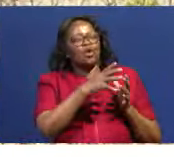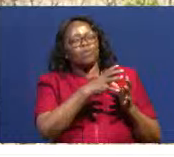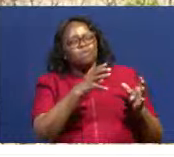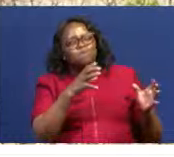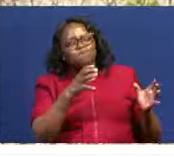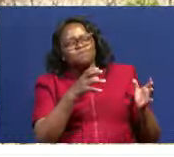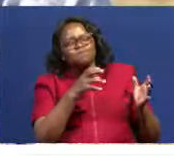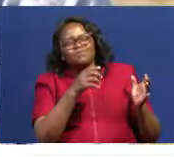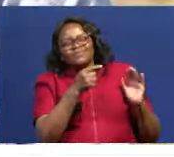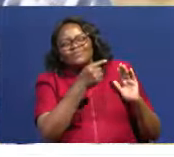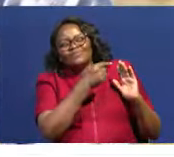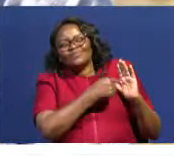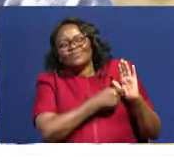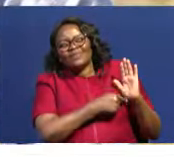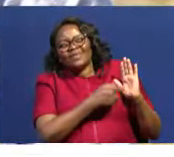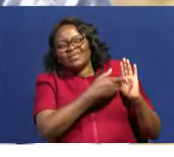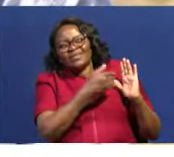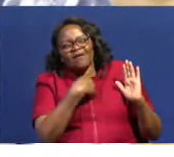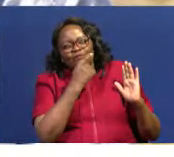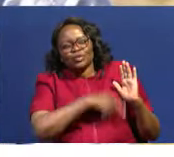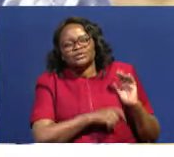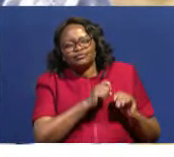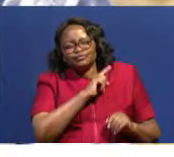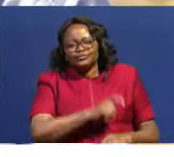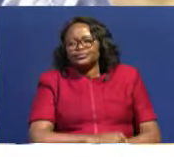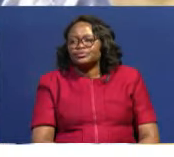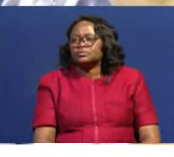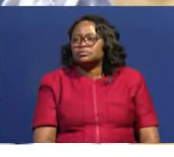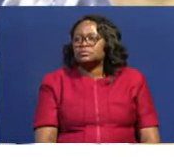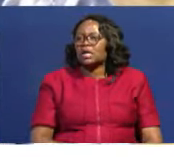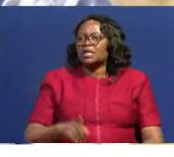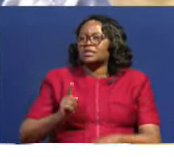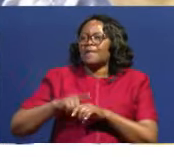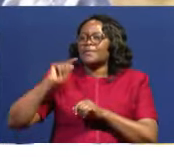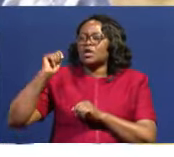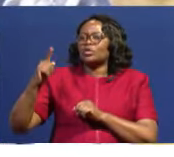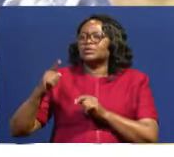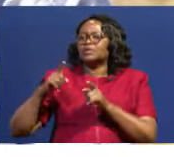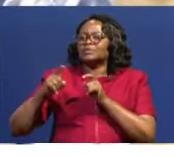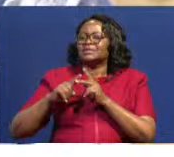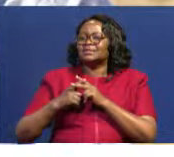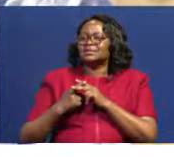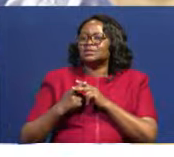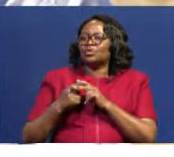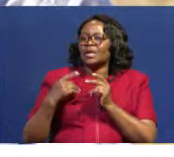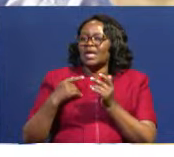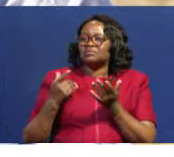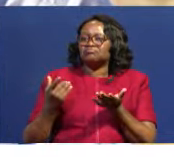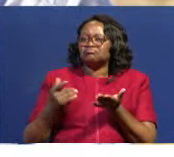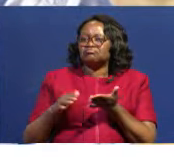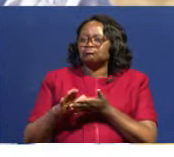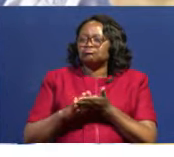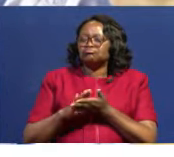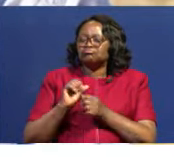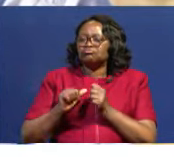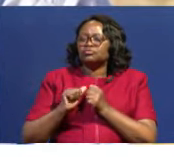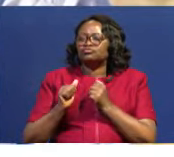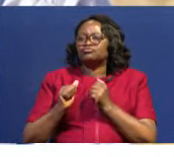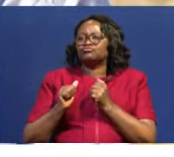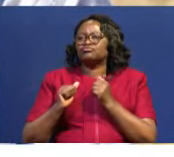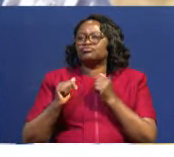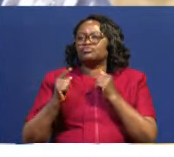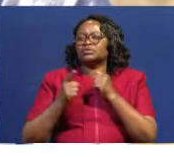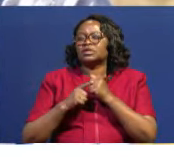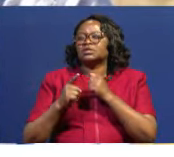expansion entail? When this administration, kind of administration started, we had a baseline in terms of irrigation, which was